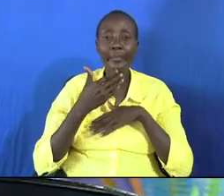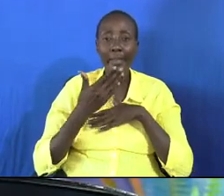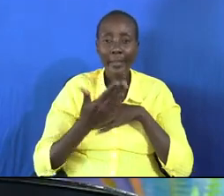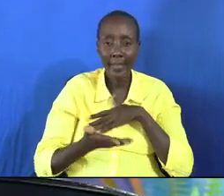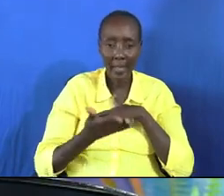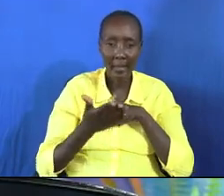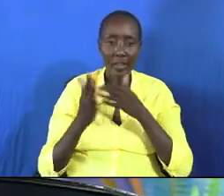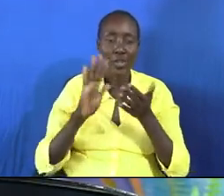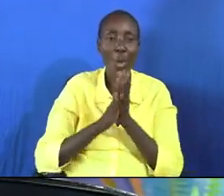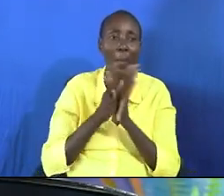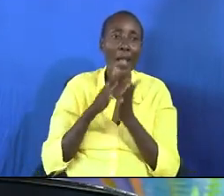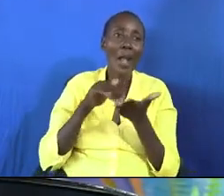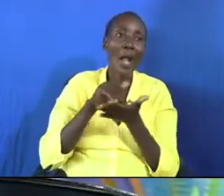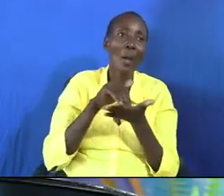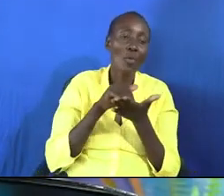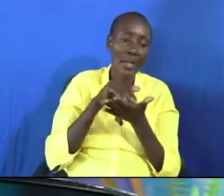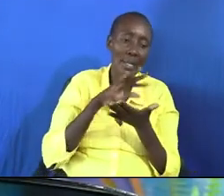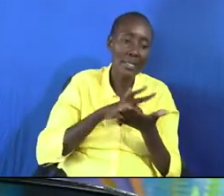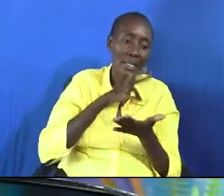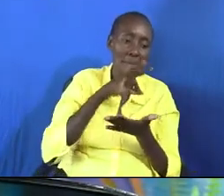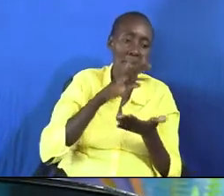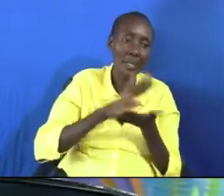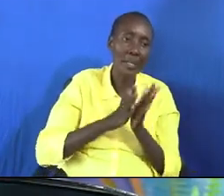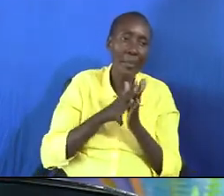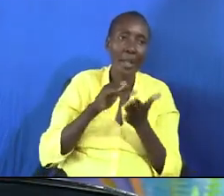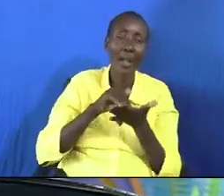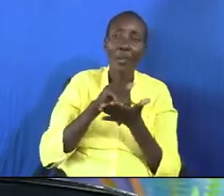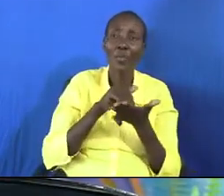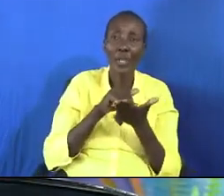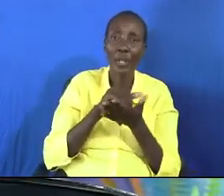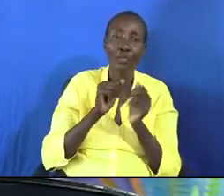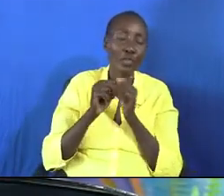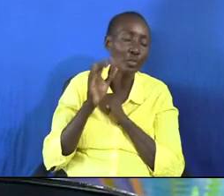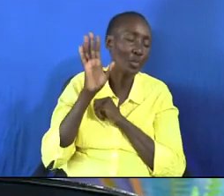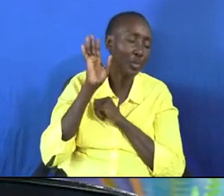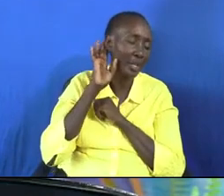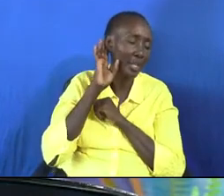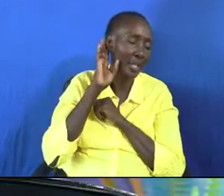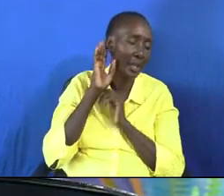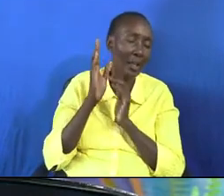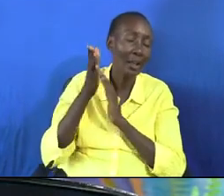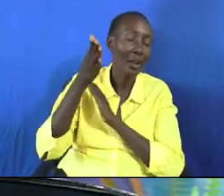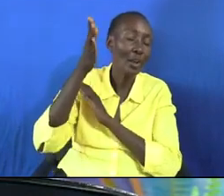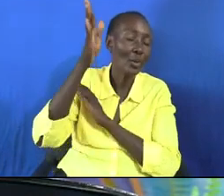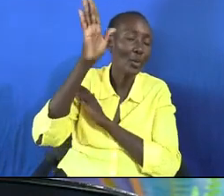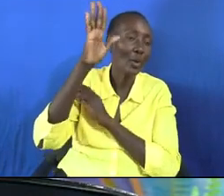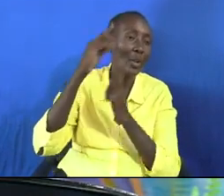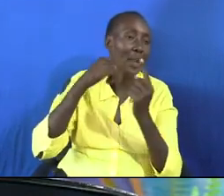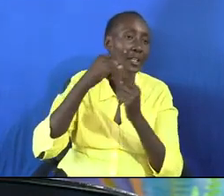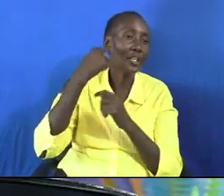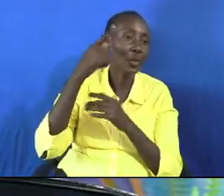you are quickened. Your spirit is quickened. You can hear what God is talking about.